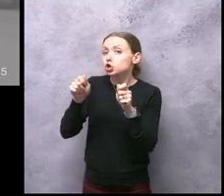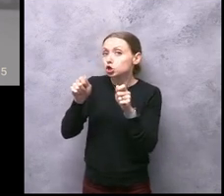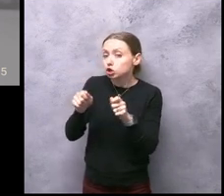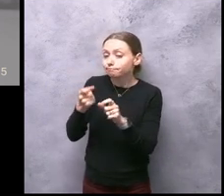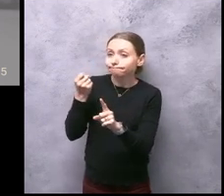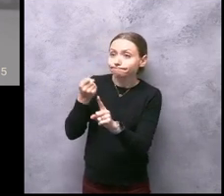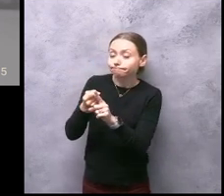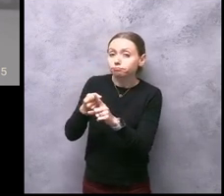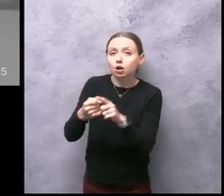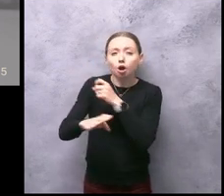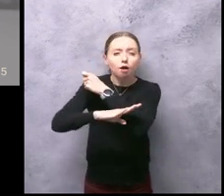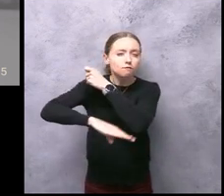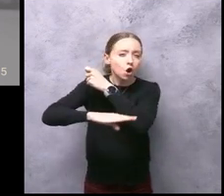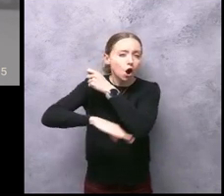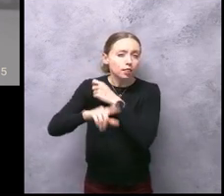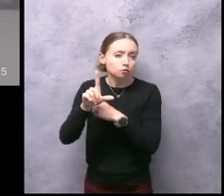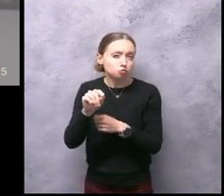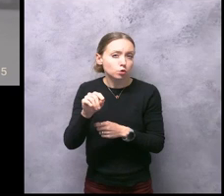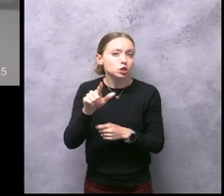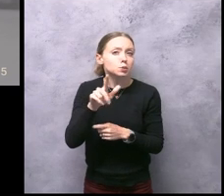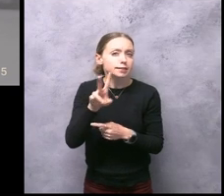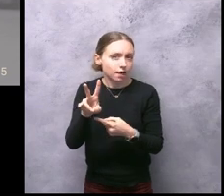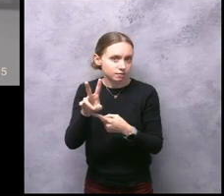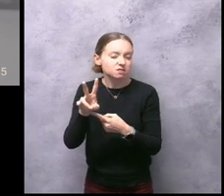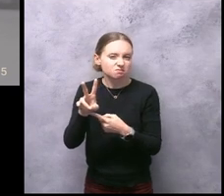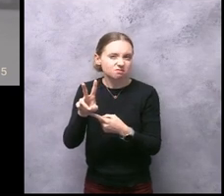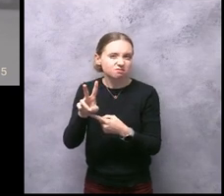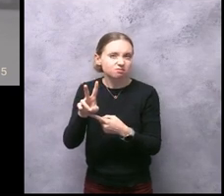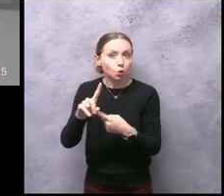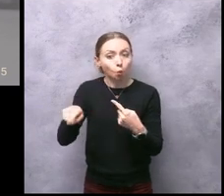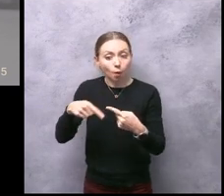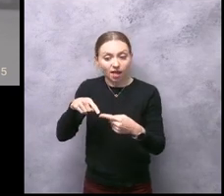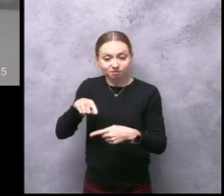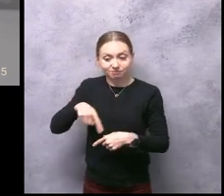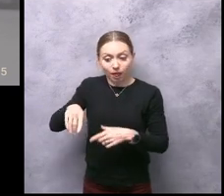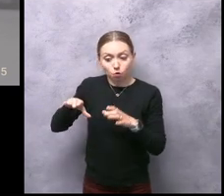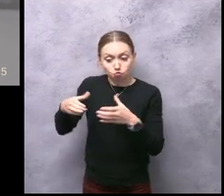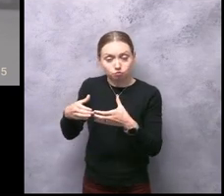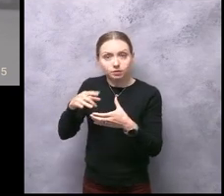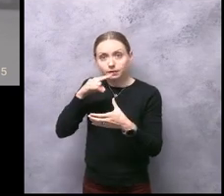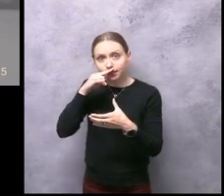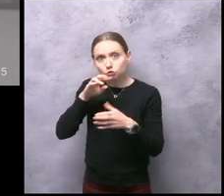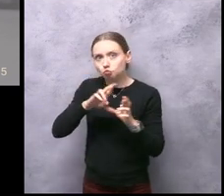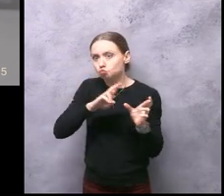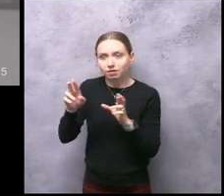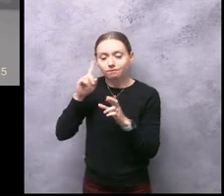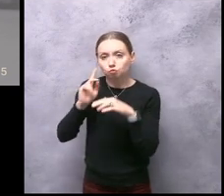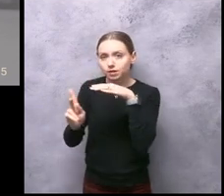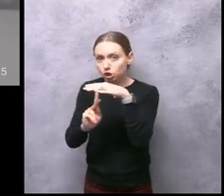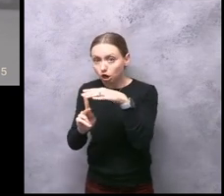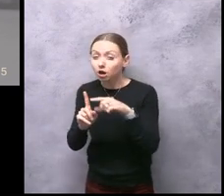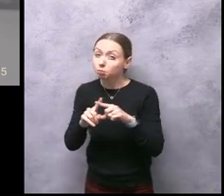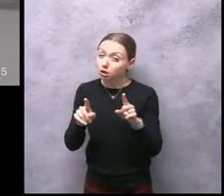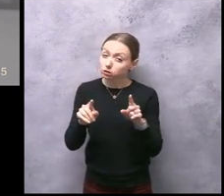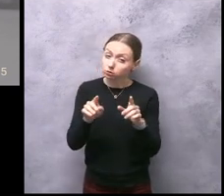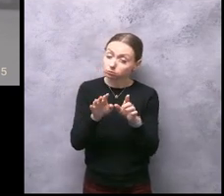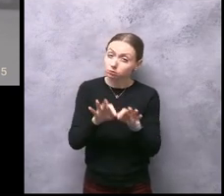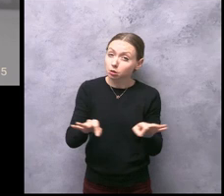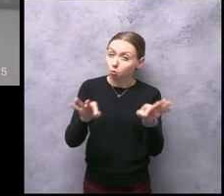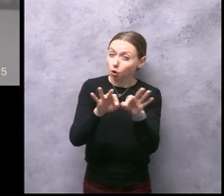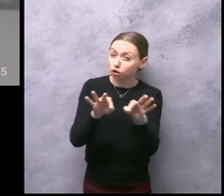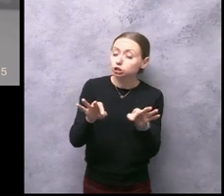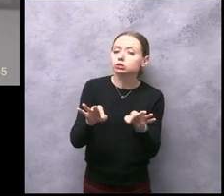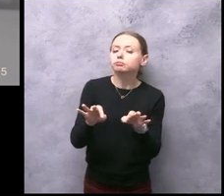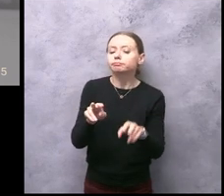of 27 when those kids hit kindergarten. But it's important that we look at the incoming class size for kindergartners because it's affected